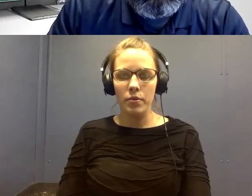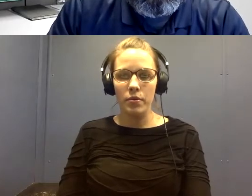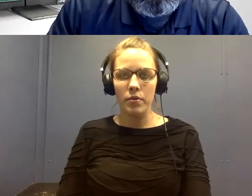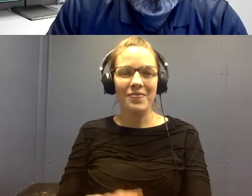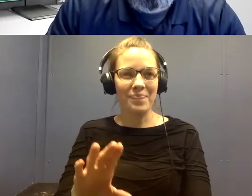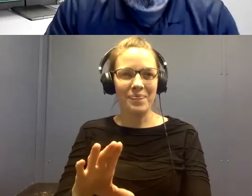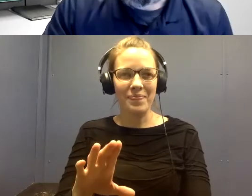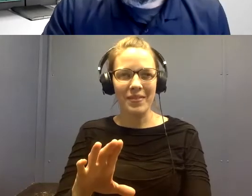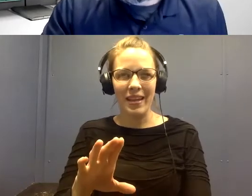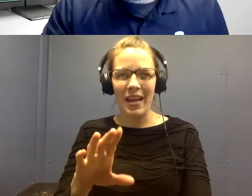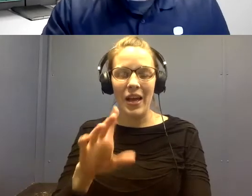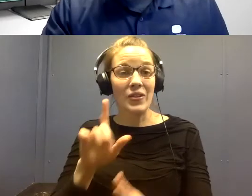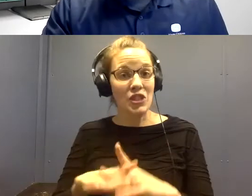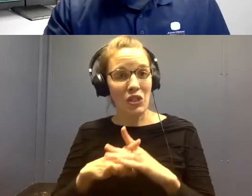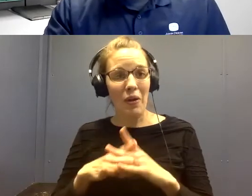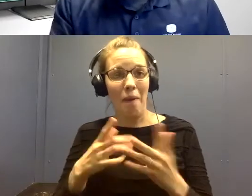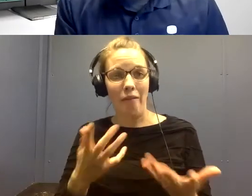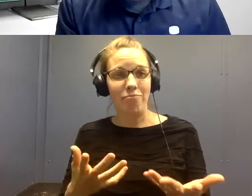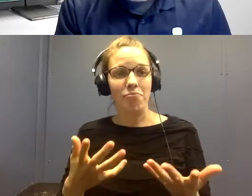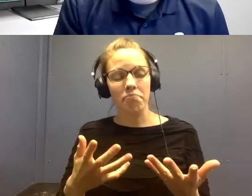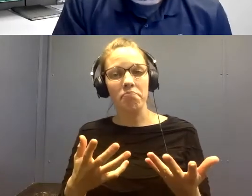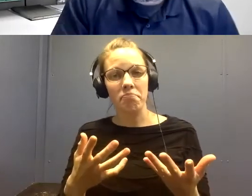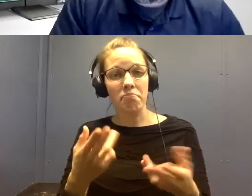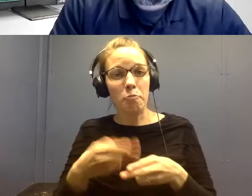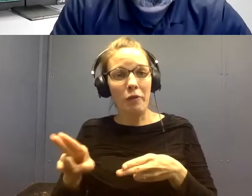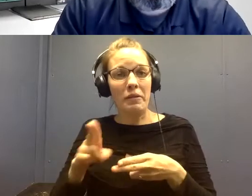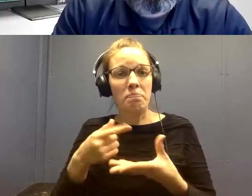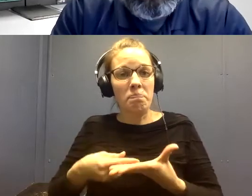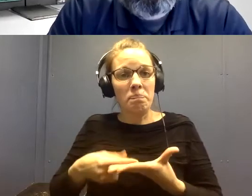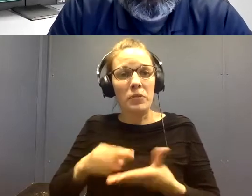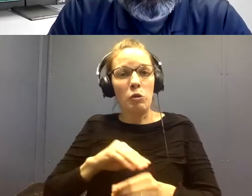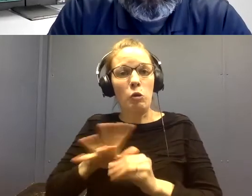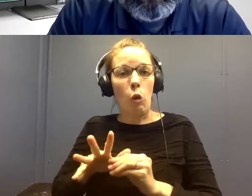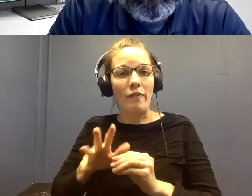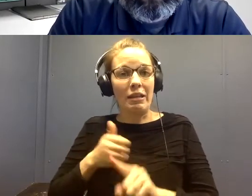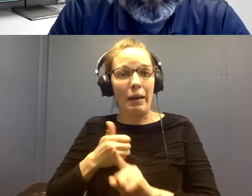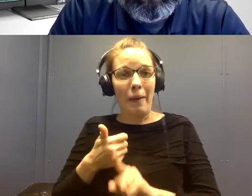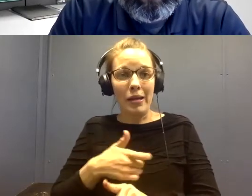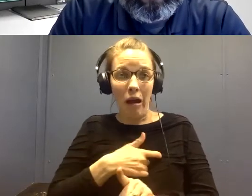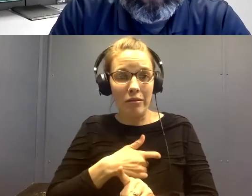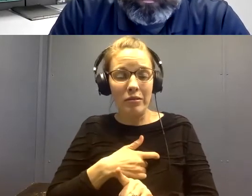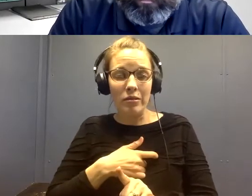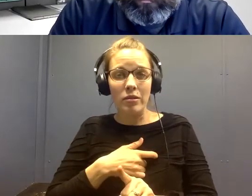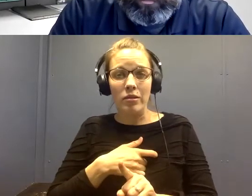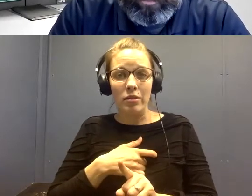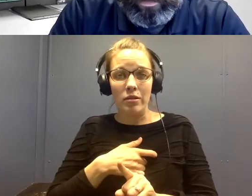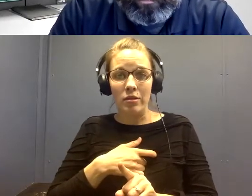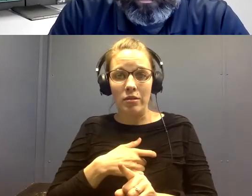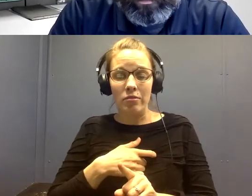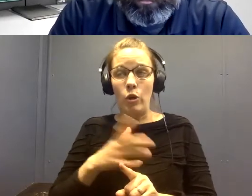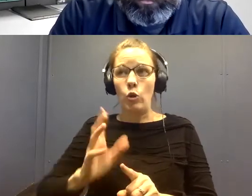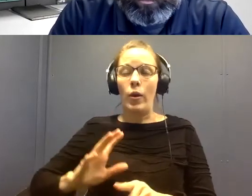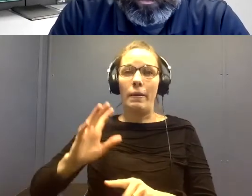So I guess I would start by just briefly talking about how COVID impacted us when we going